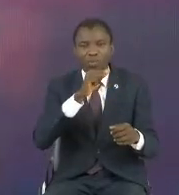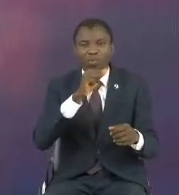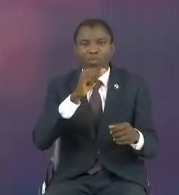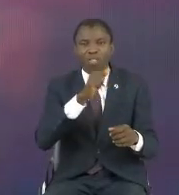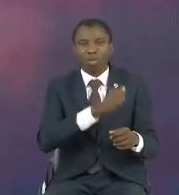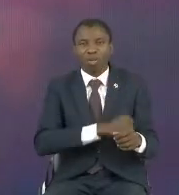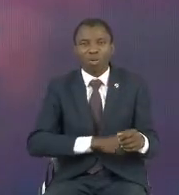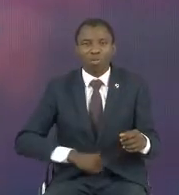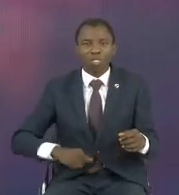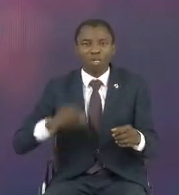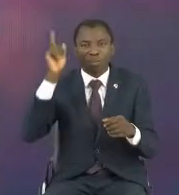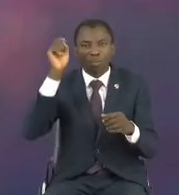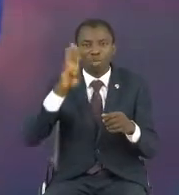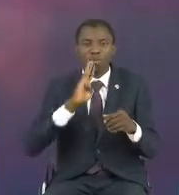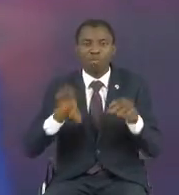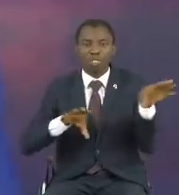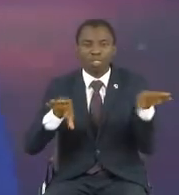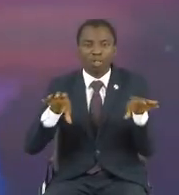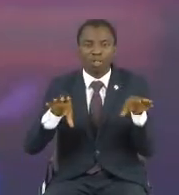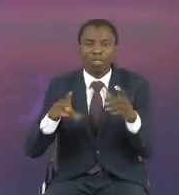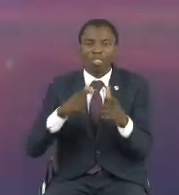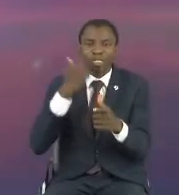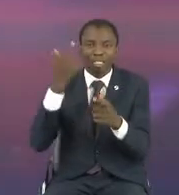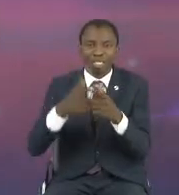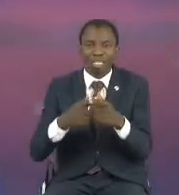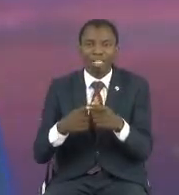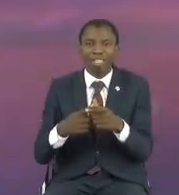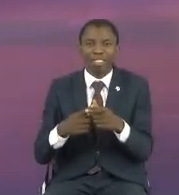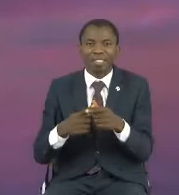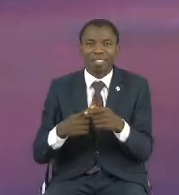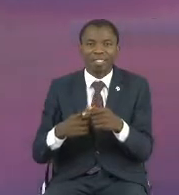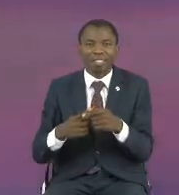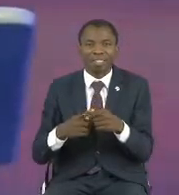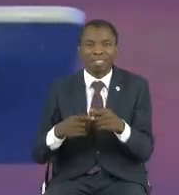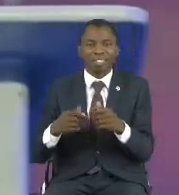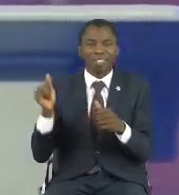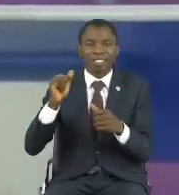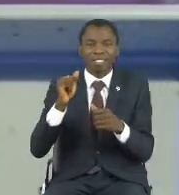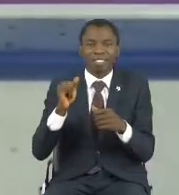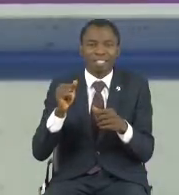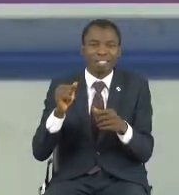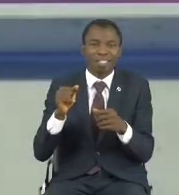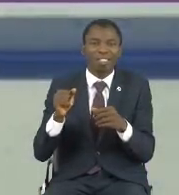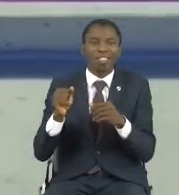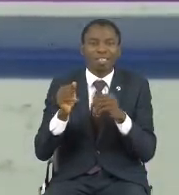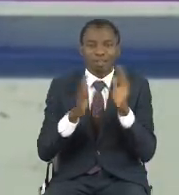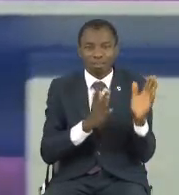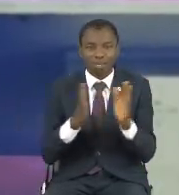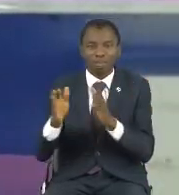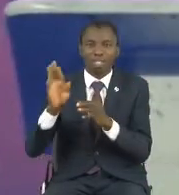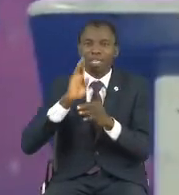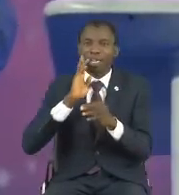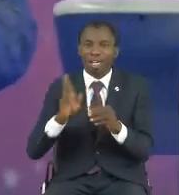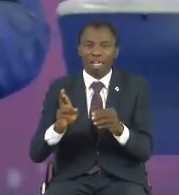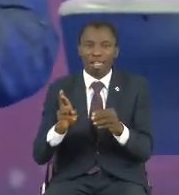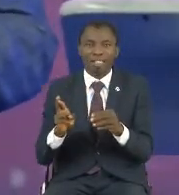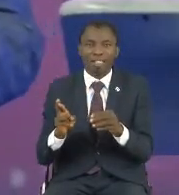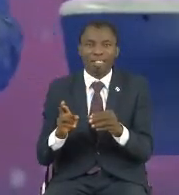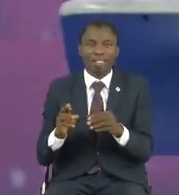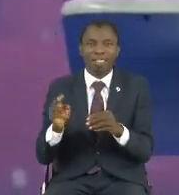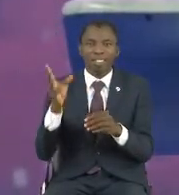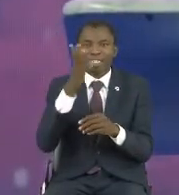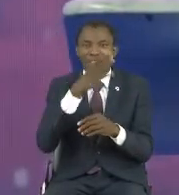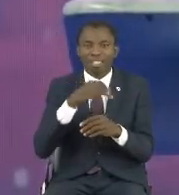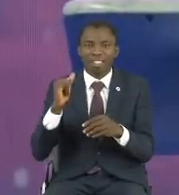performed. And then they dressed her, did everything they ought to do, and they